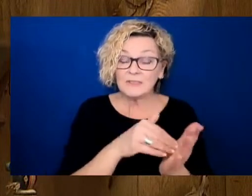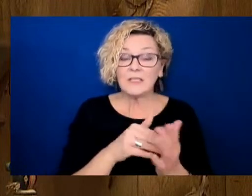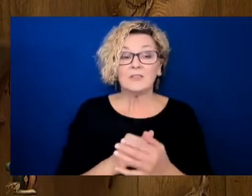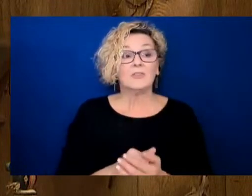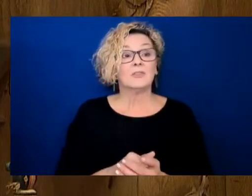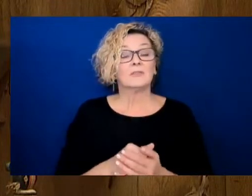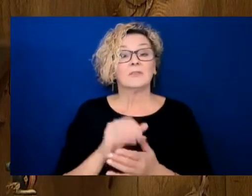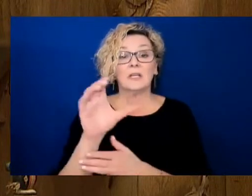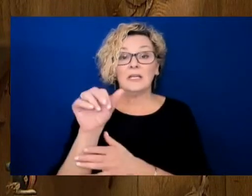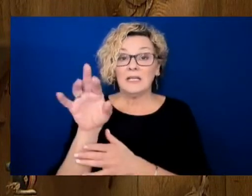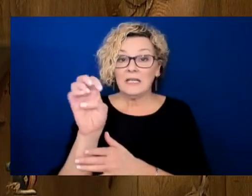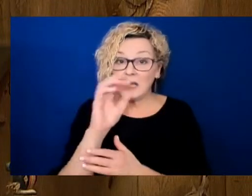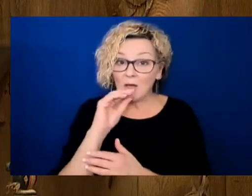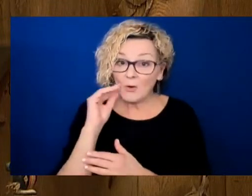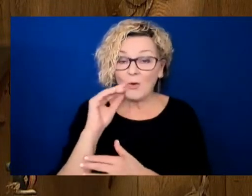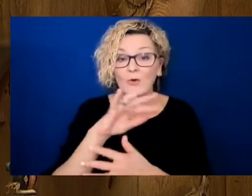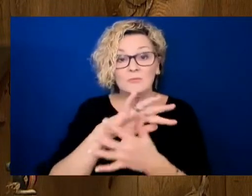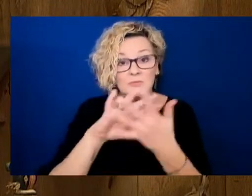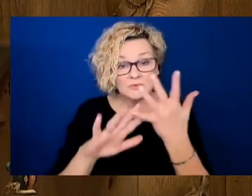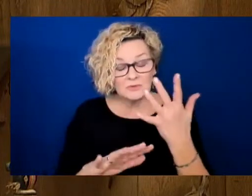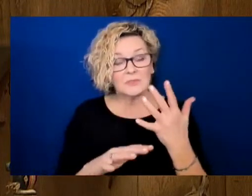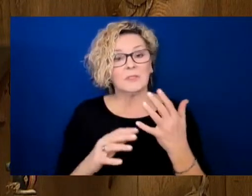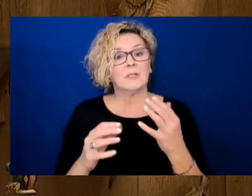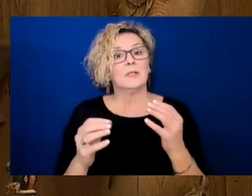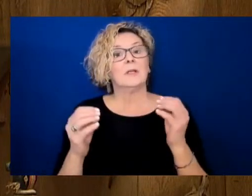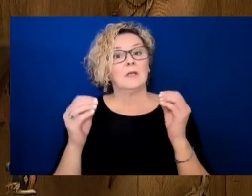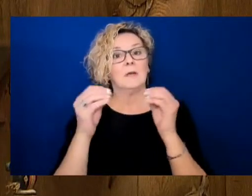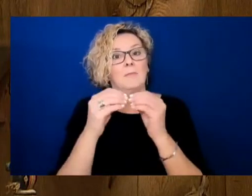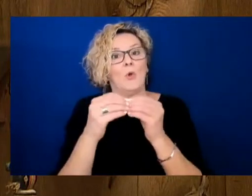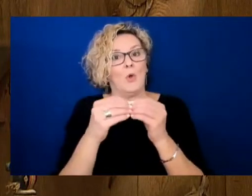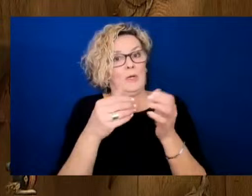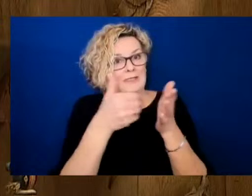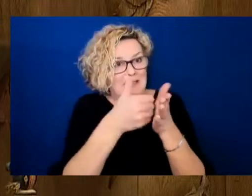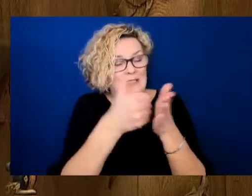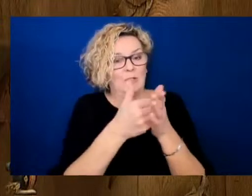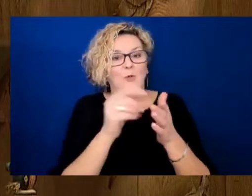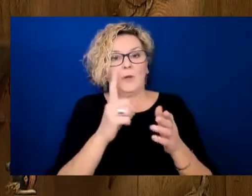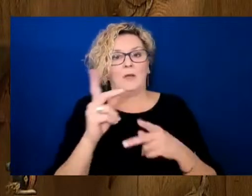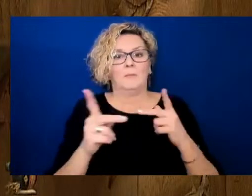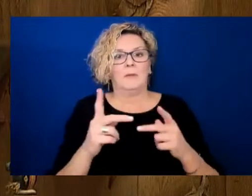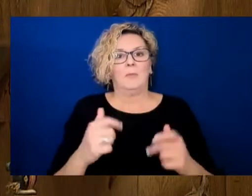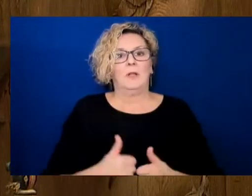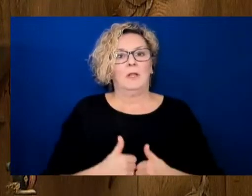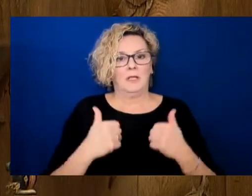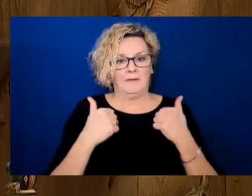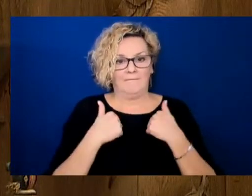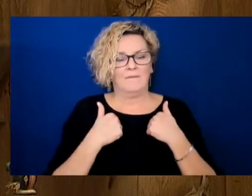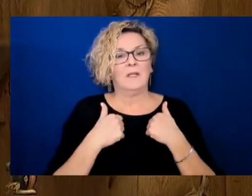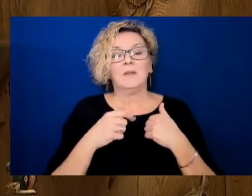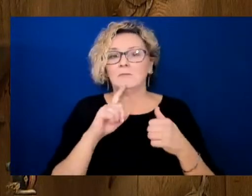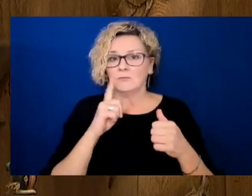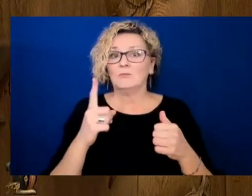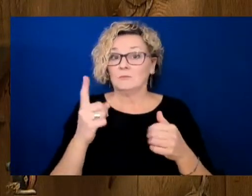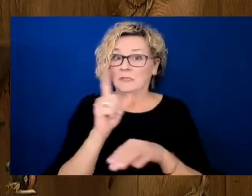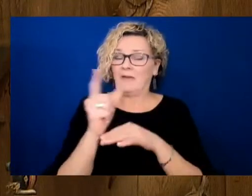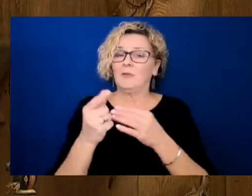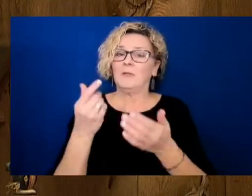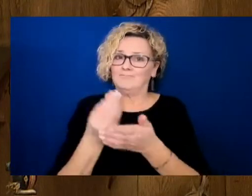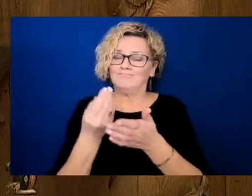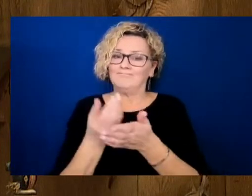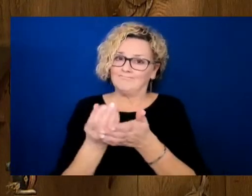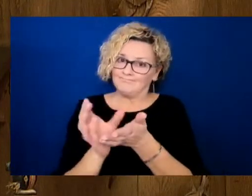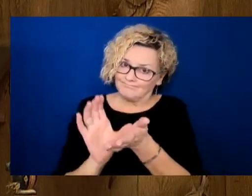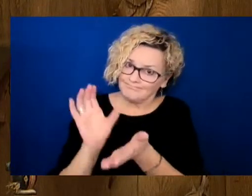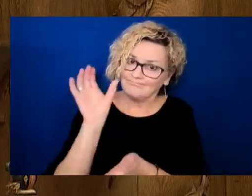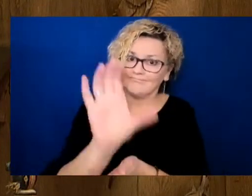the largest healthcare capital strategy in the province's history. And our province will be home to the first new medical school